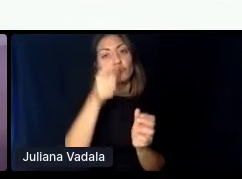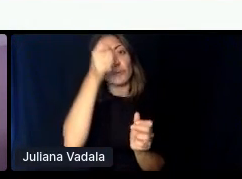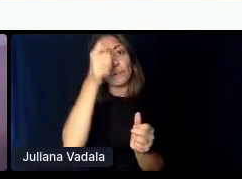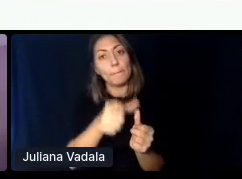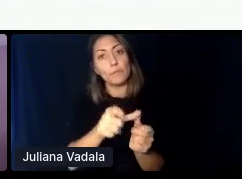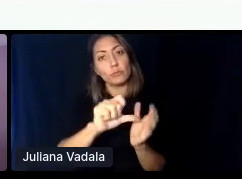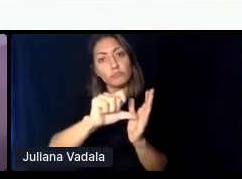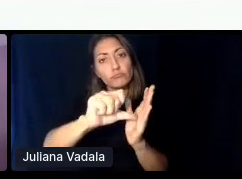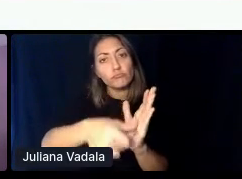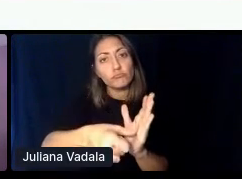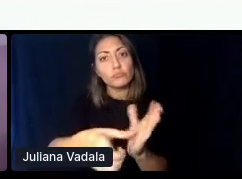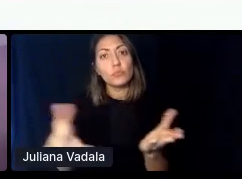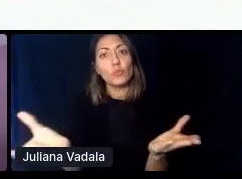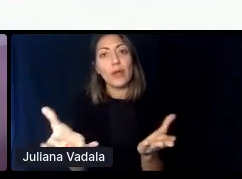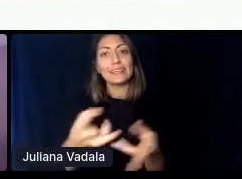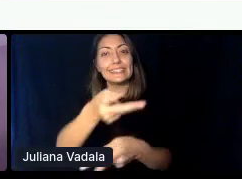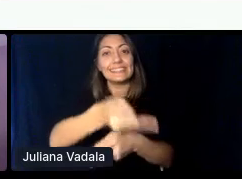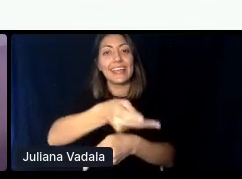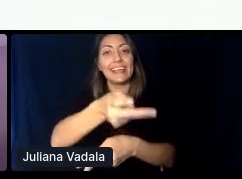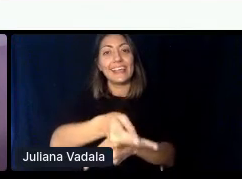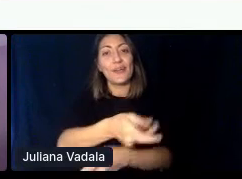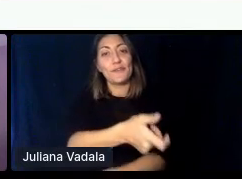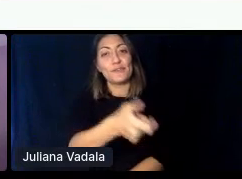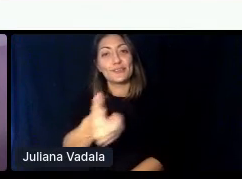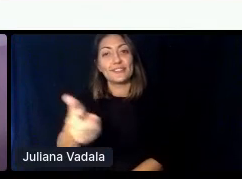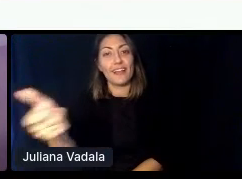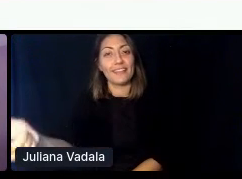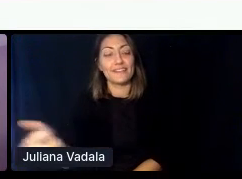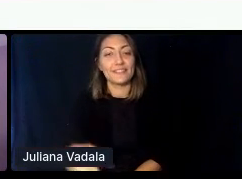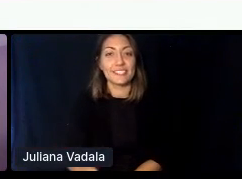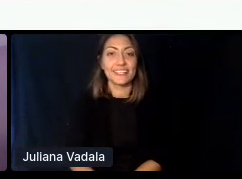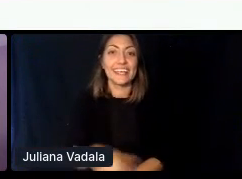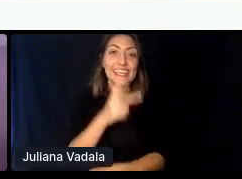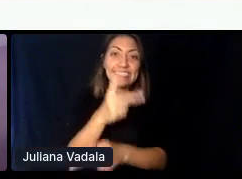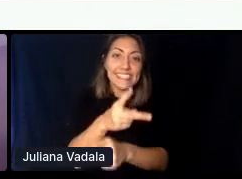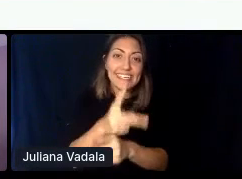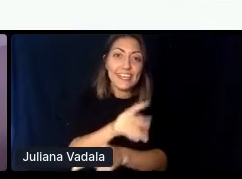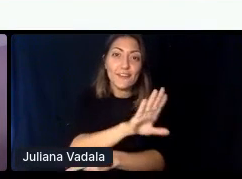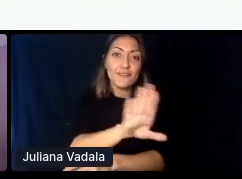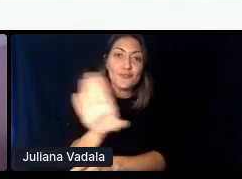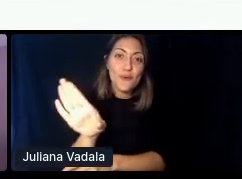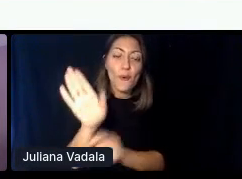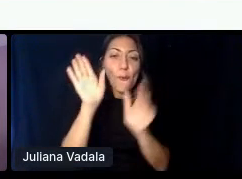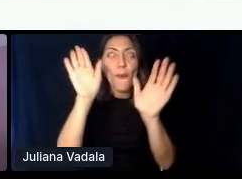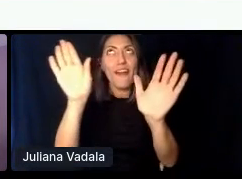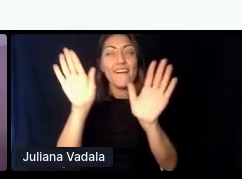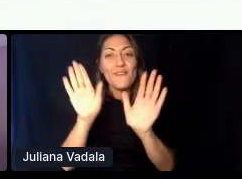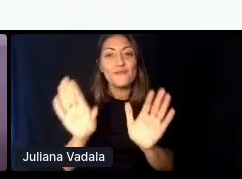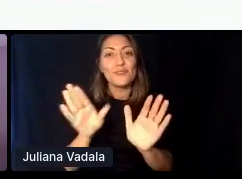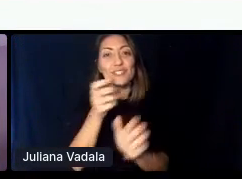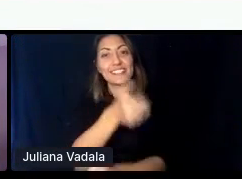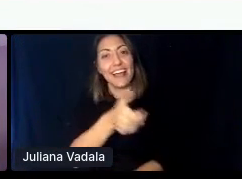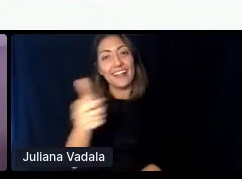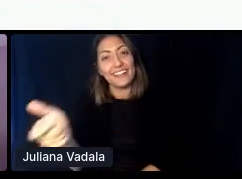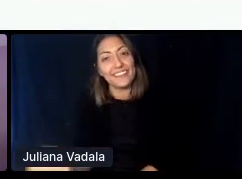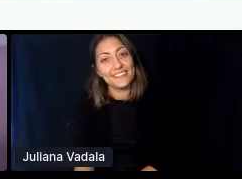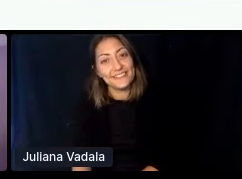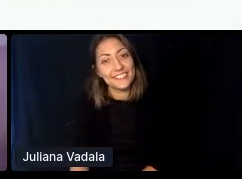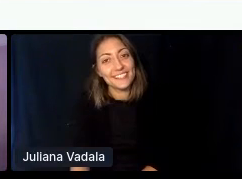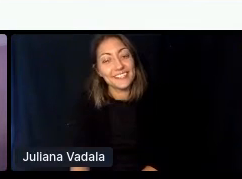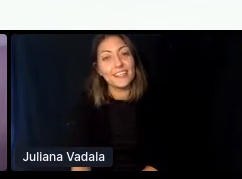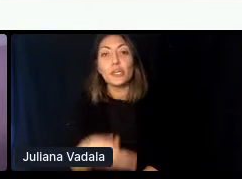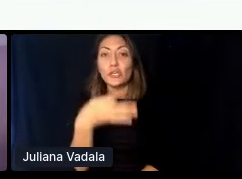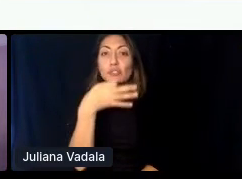selves. And so up next, we'll be joining some of my colleagues here in a few minutes for communicating across lines